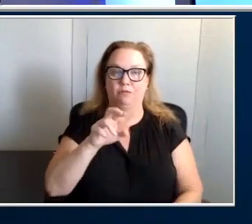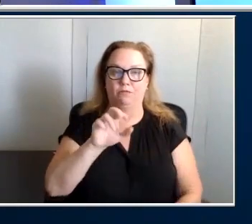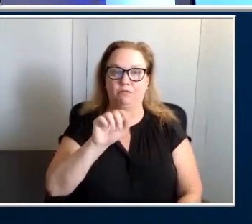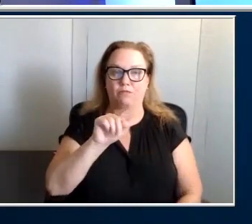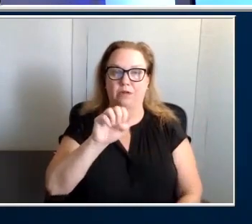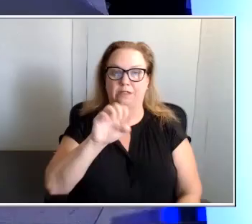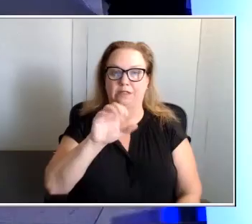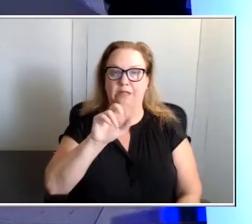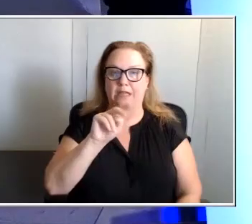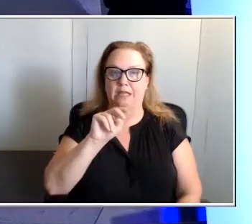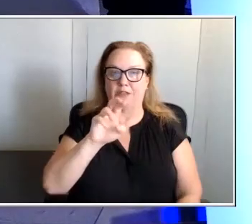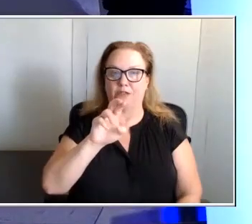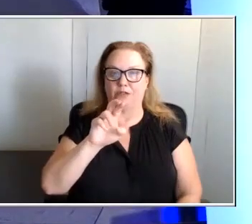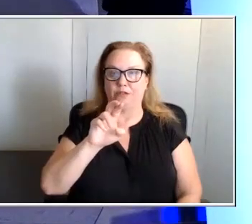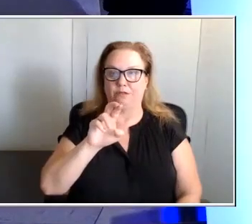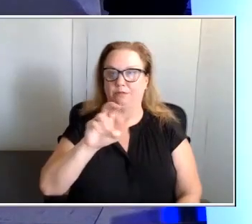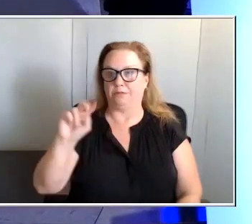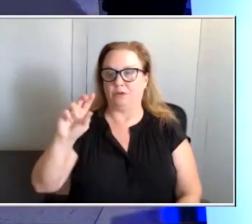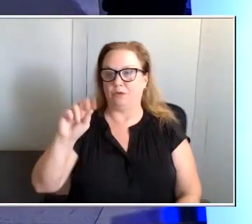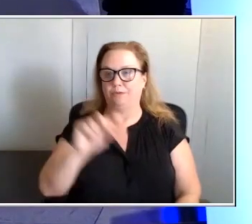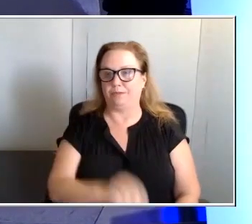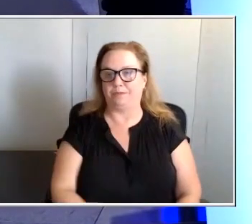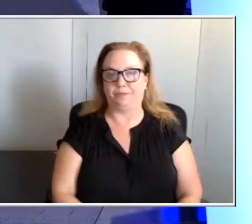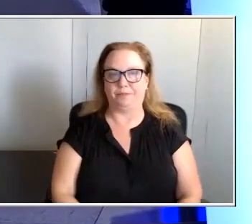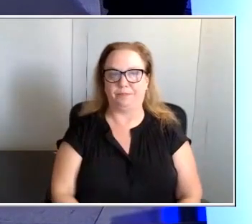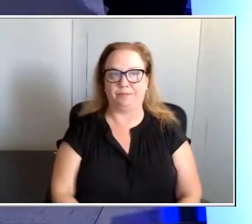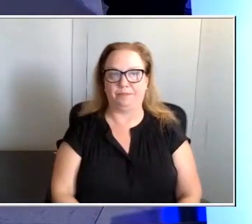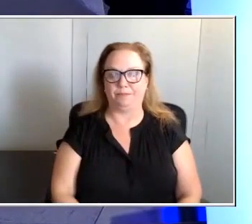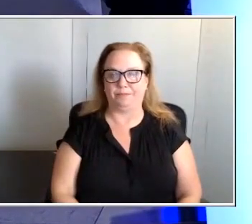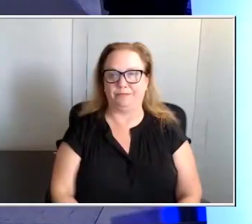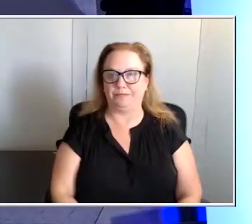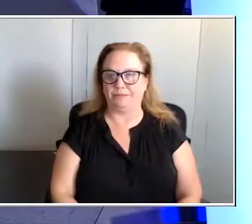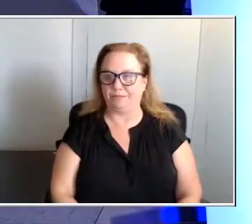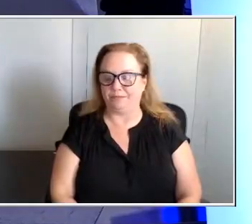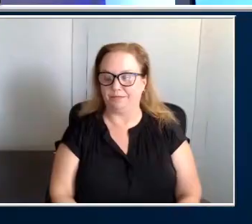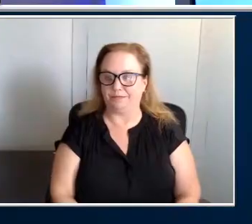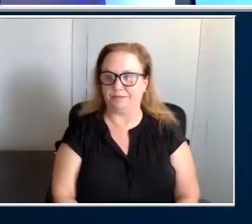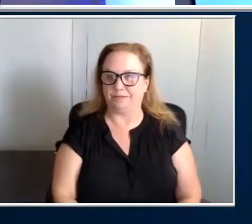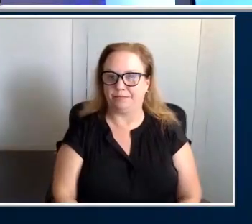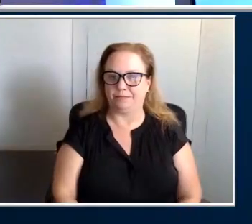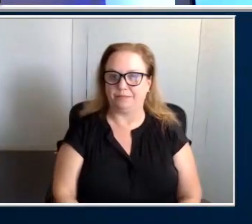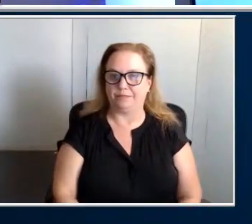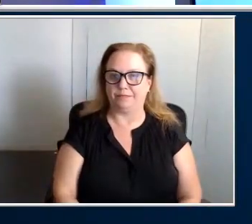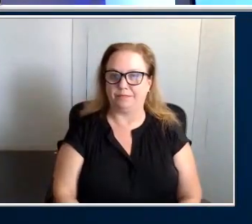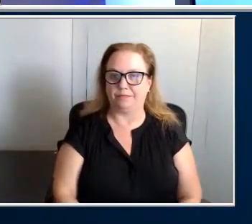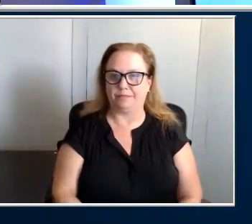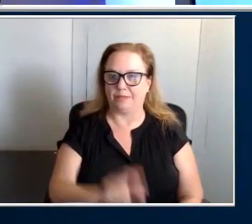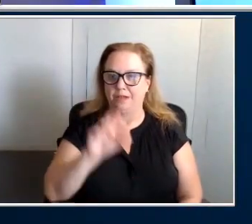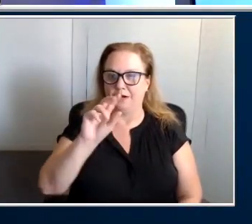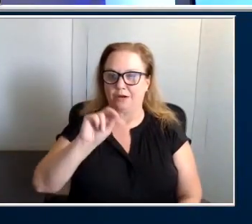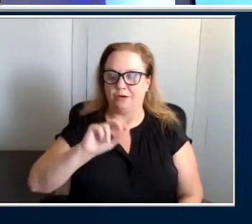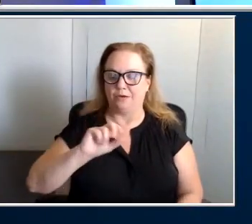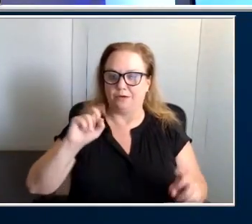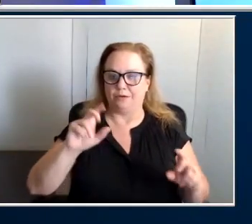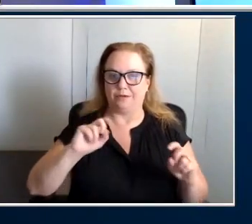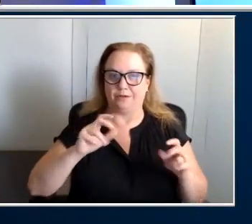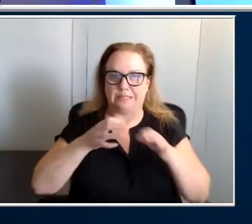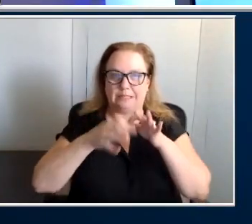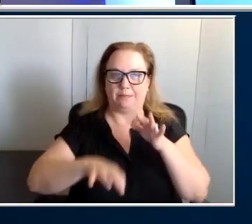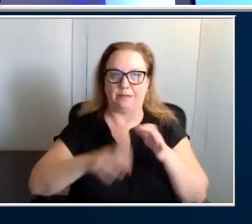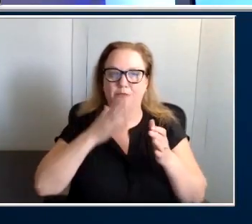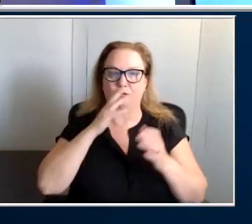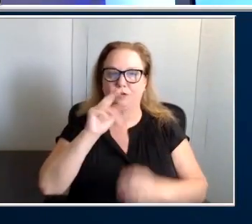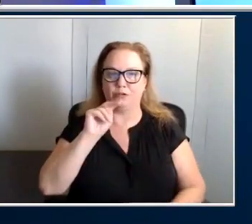Team. No. No. Okay. Okay. All right. Cut and dry? No. Cut and I have dry. a Well, question that's probably from- good news for some